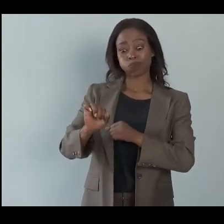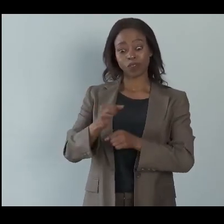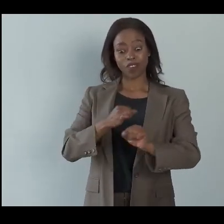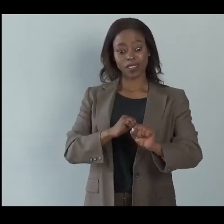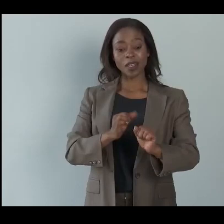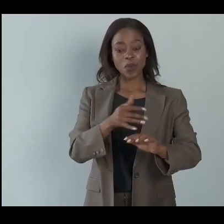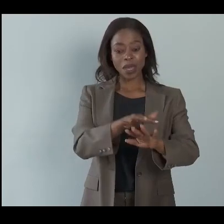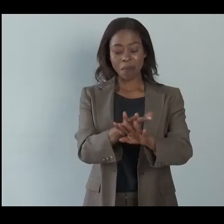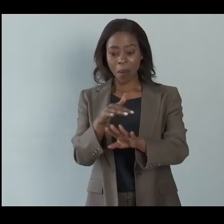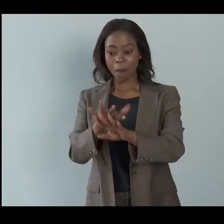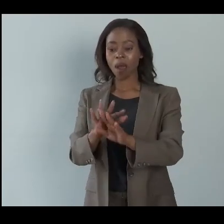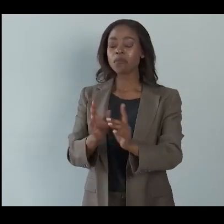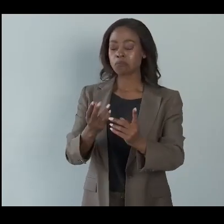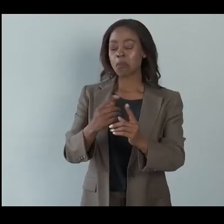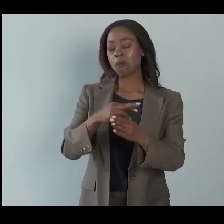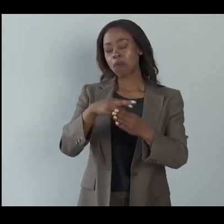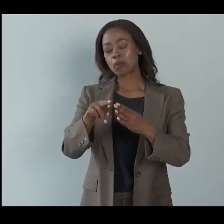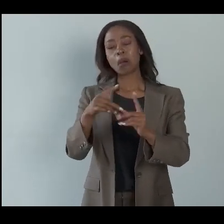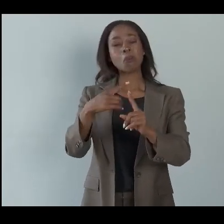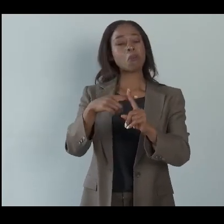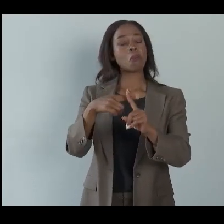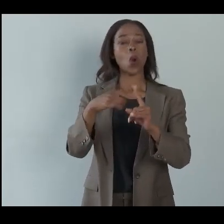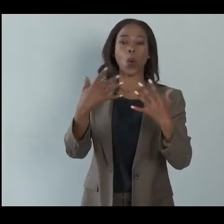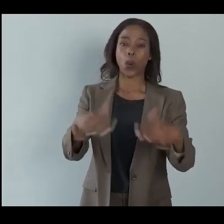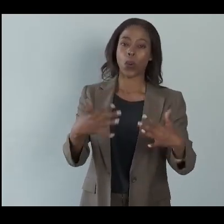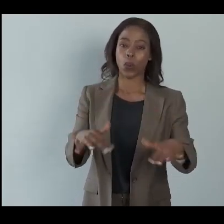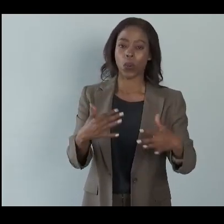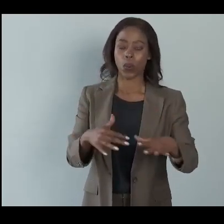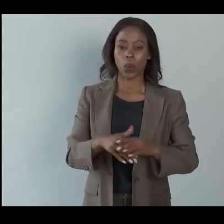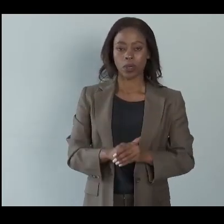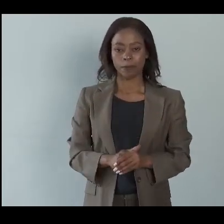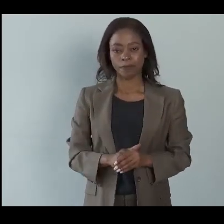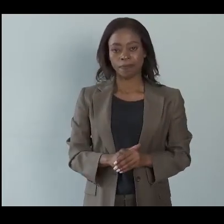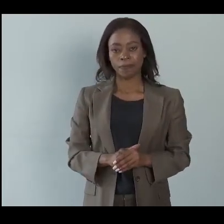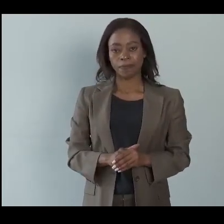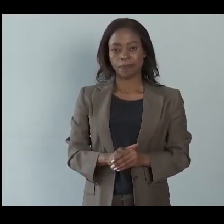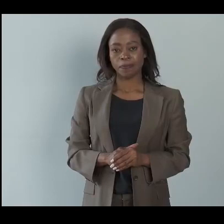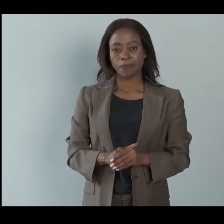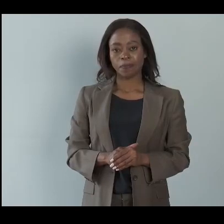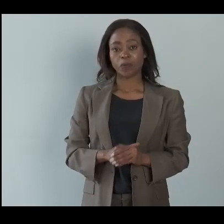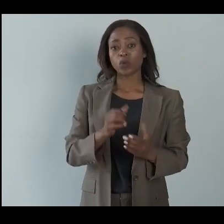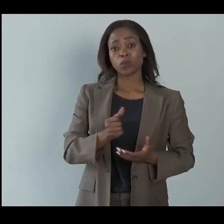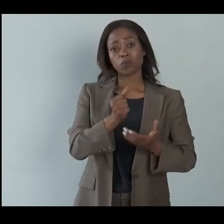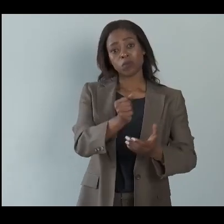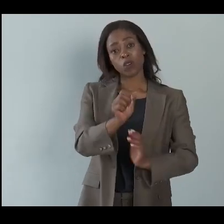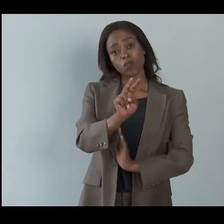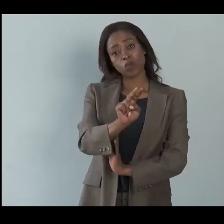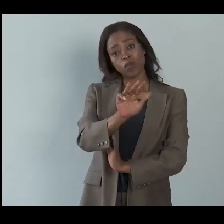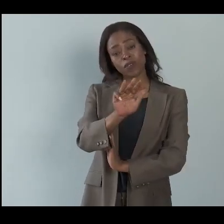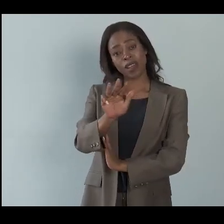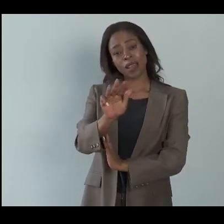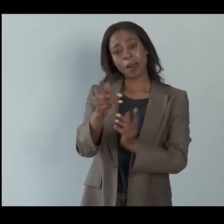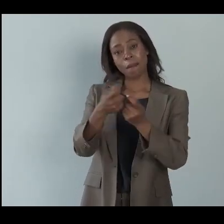and operating leverage improvements delivered a set of strong results. We invested 259 million in